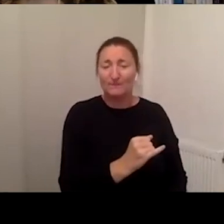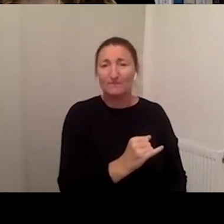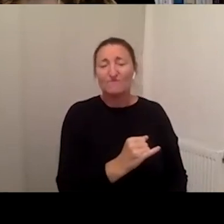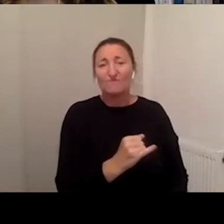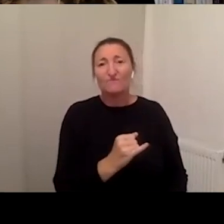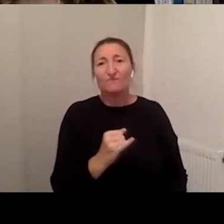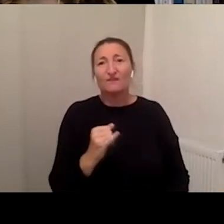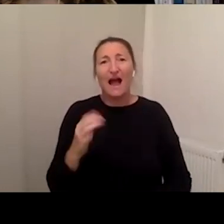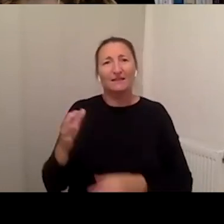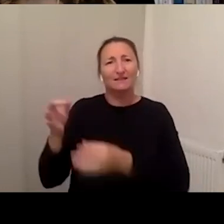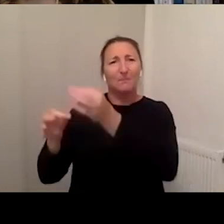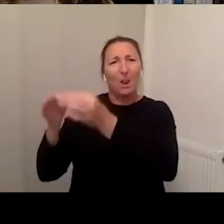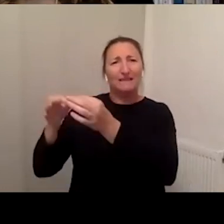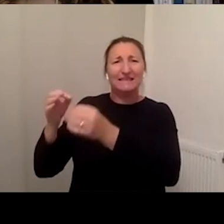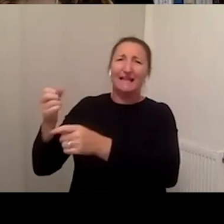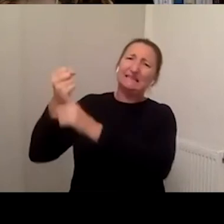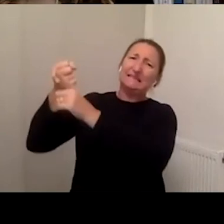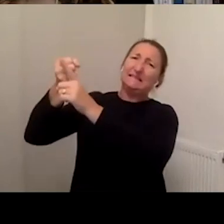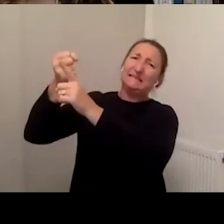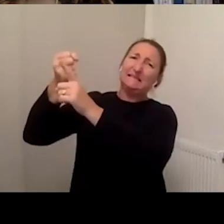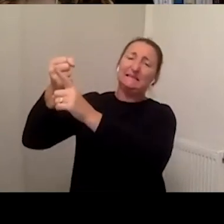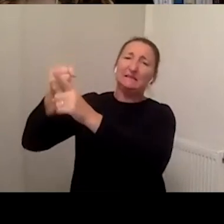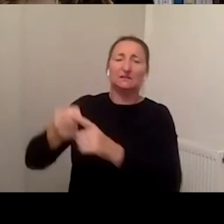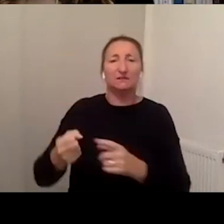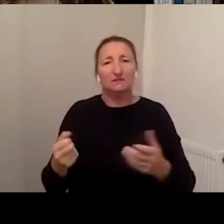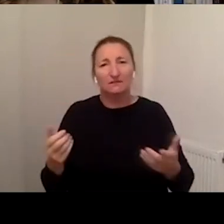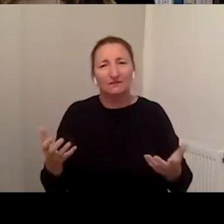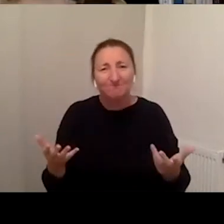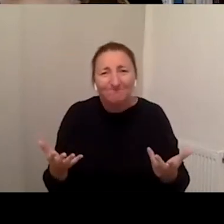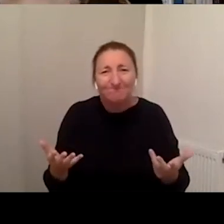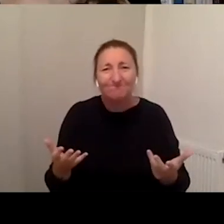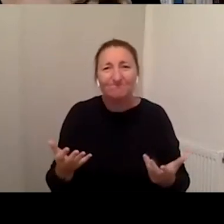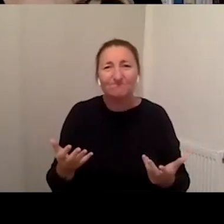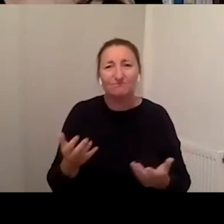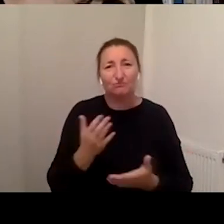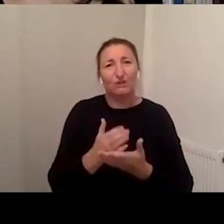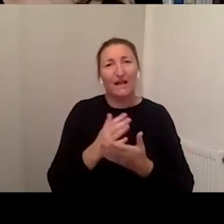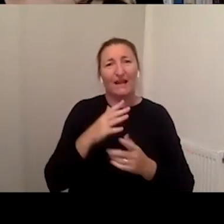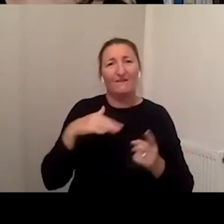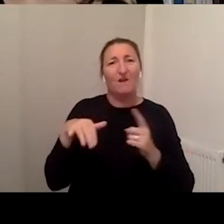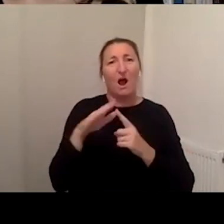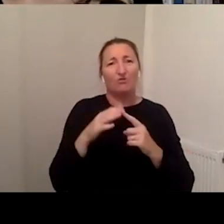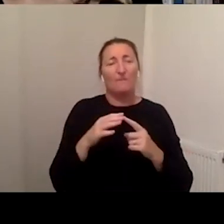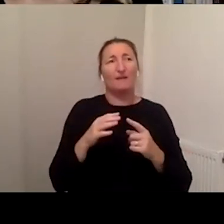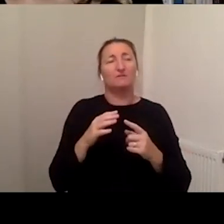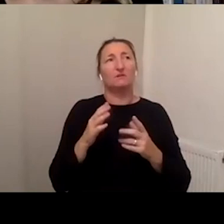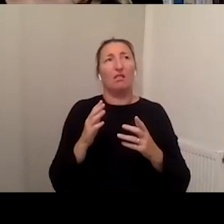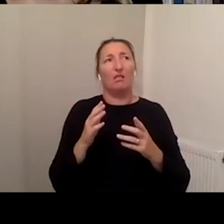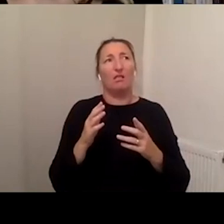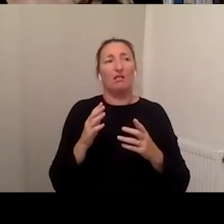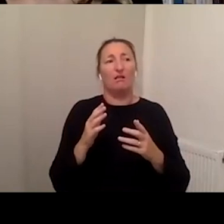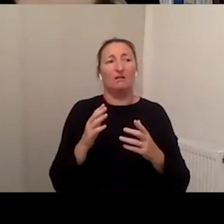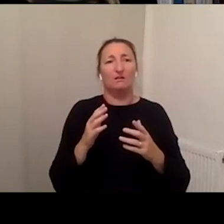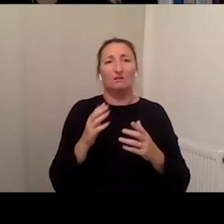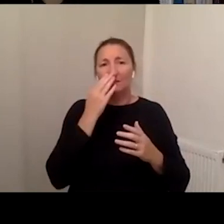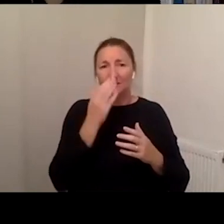appealing to a high level scientific and political process to get it done. The environmental movement has done it through the things that John and